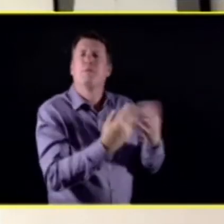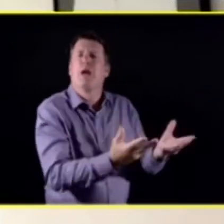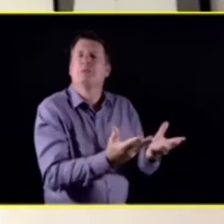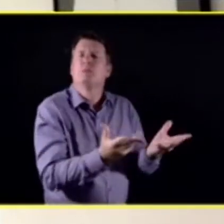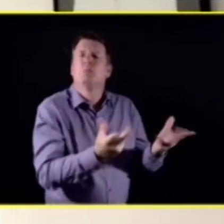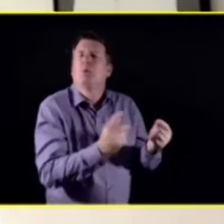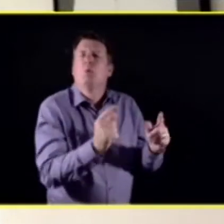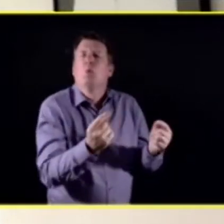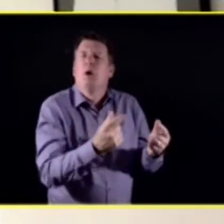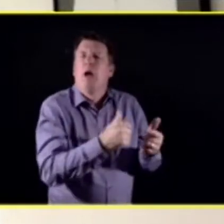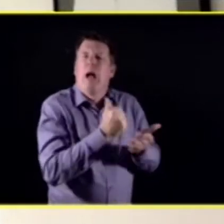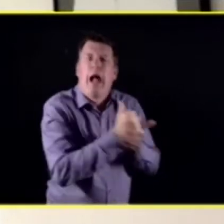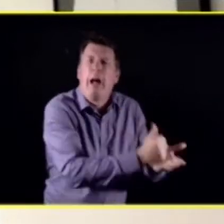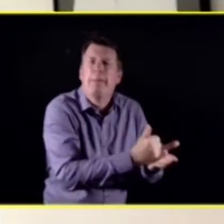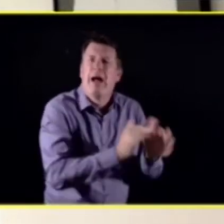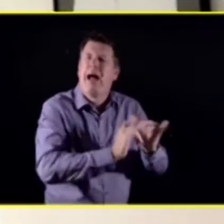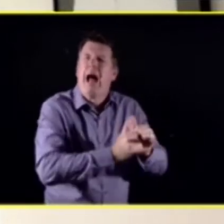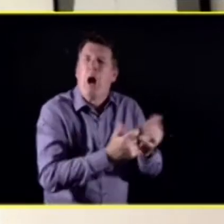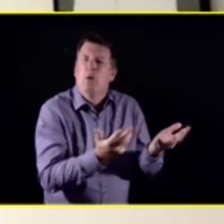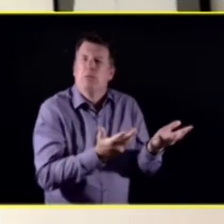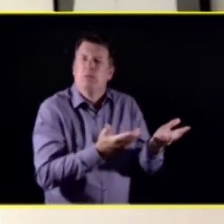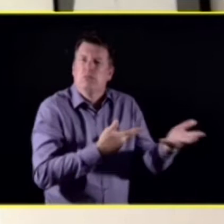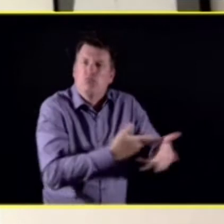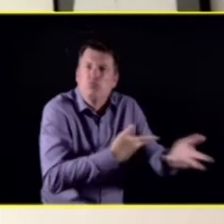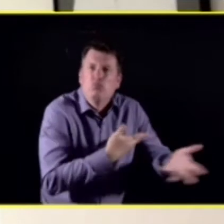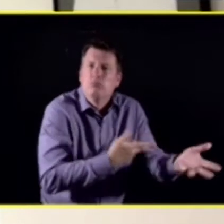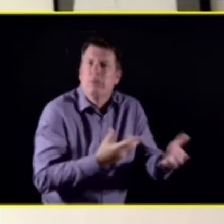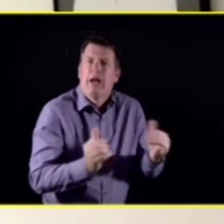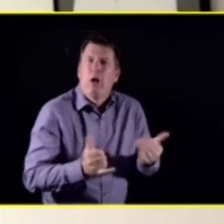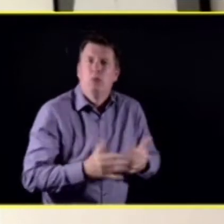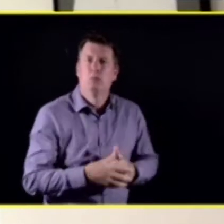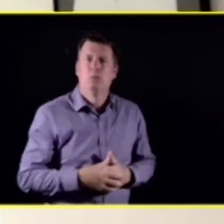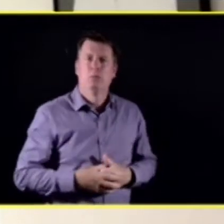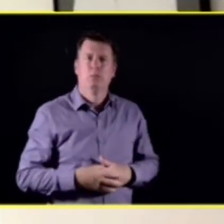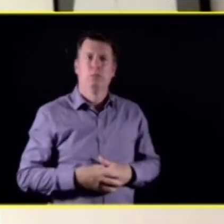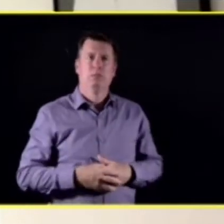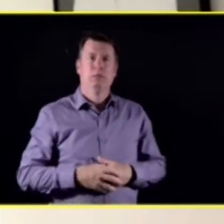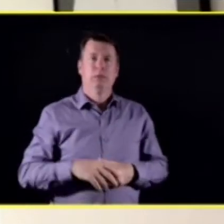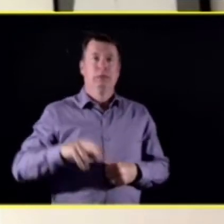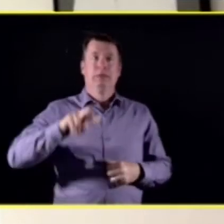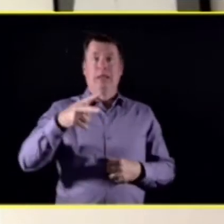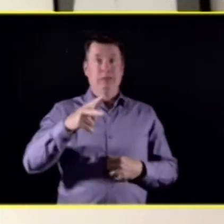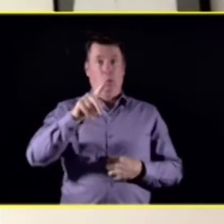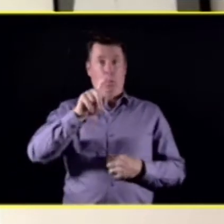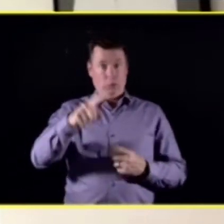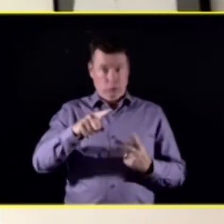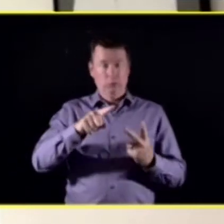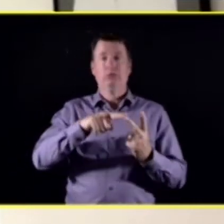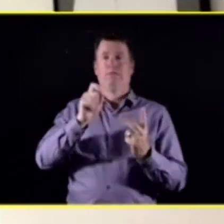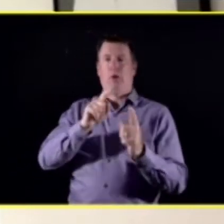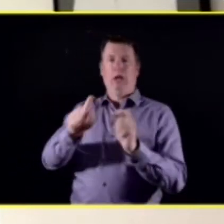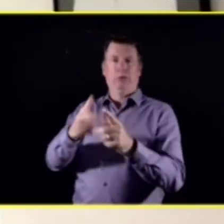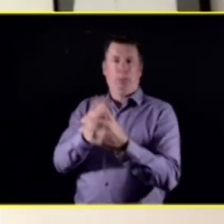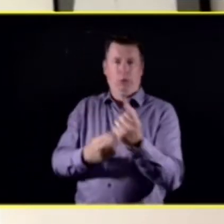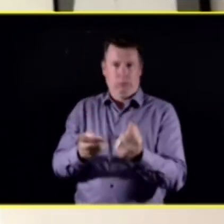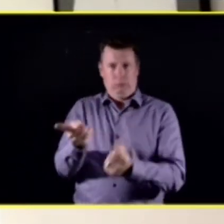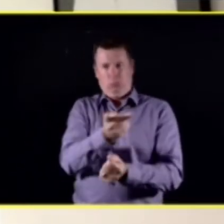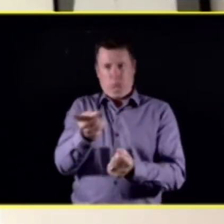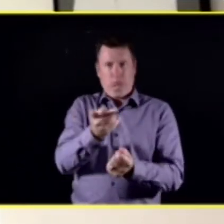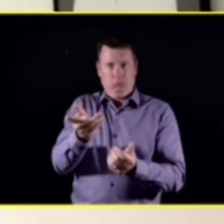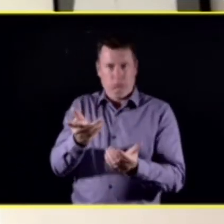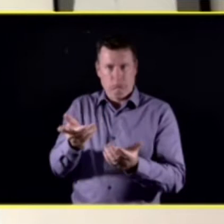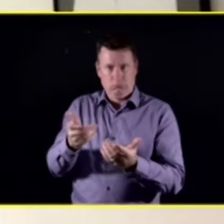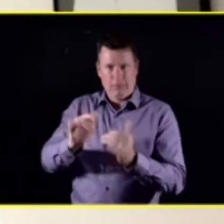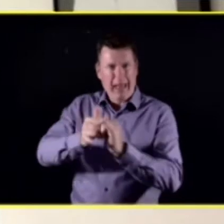I'd also love to hear from the folks at URMC about how they ensure that the people who are doing those visits are kept safe.